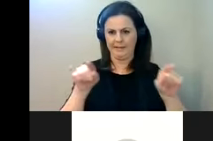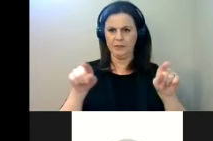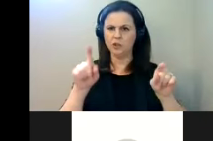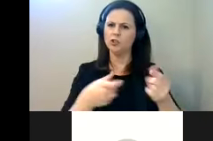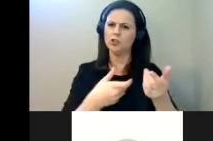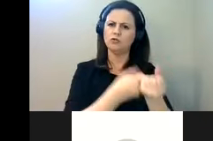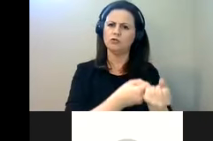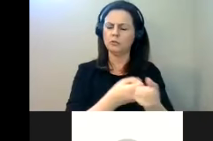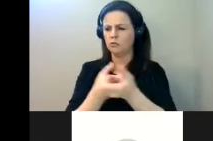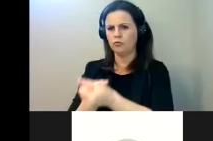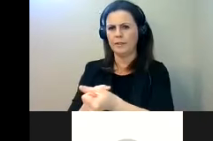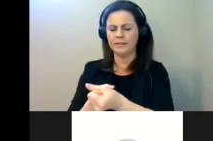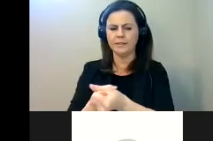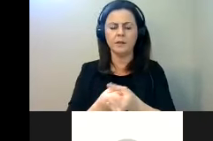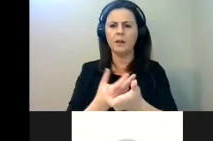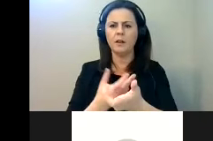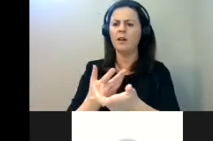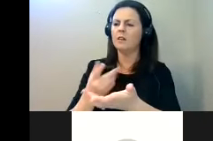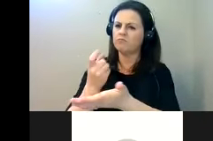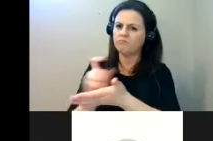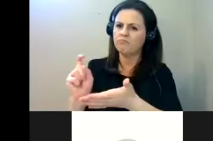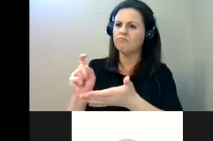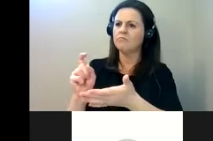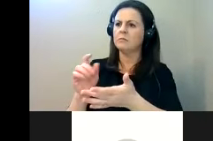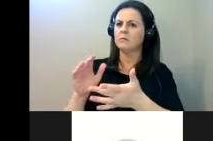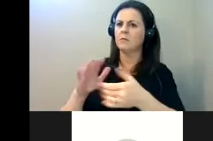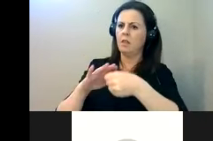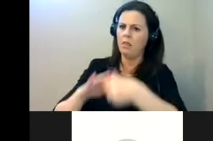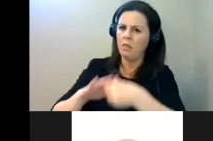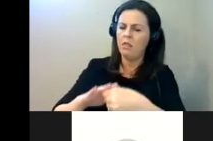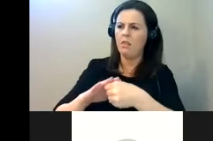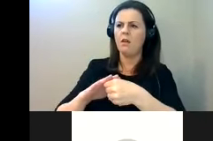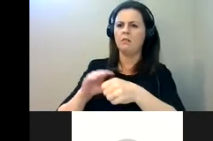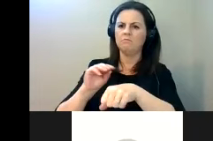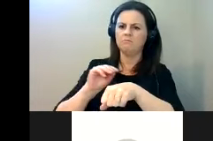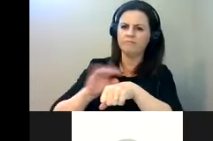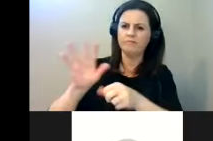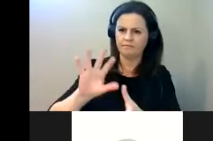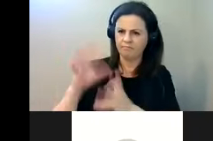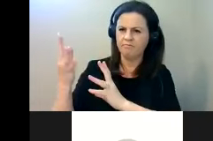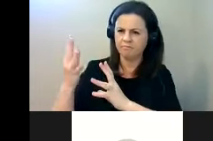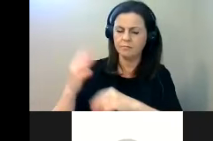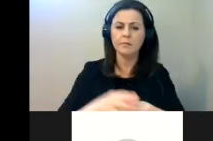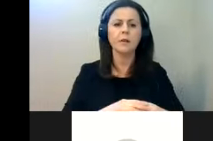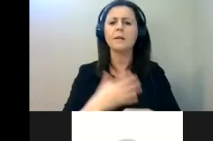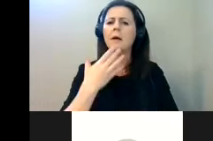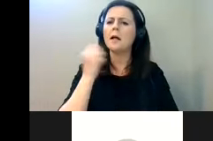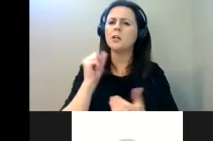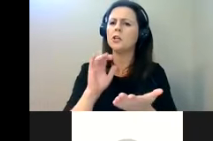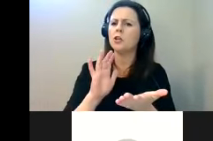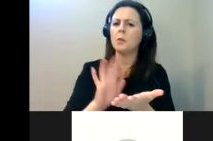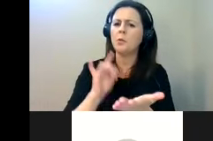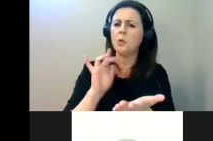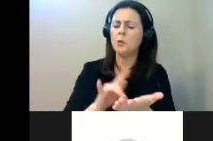which causes harm or distress to the older person. So what are some examples of elder abuse? We